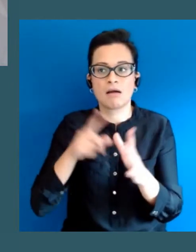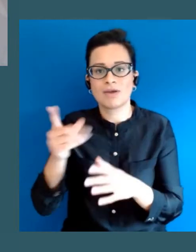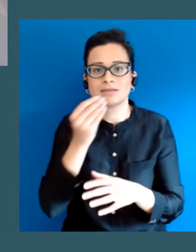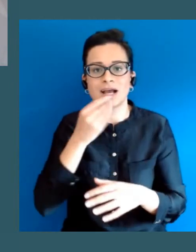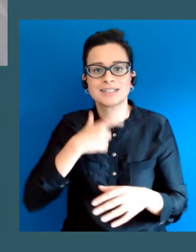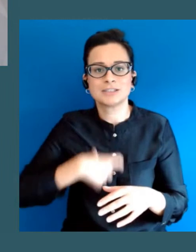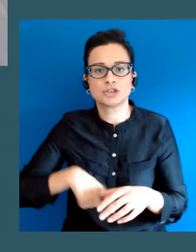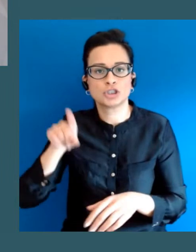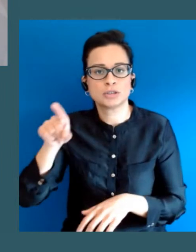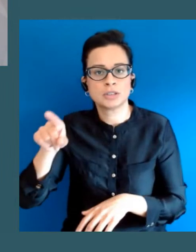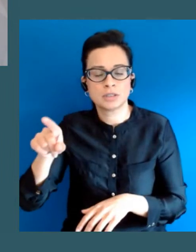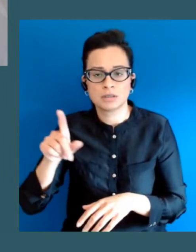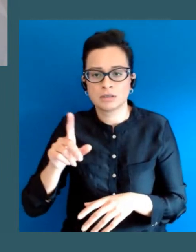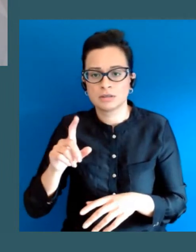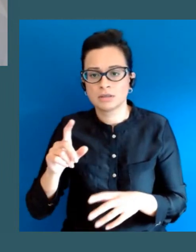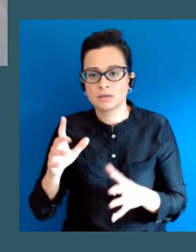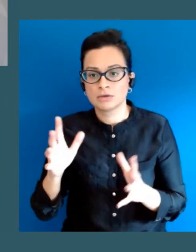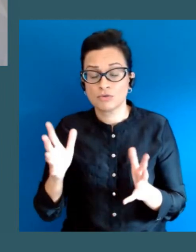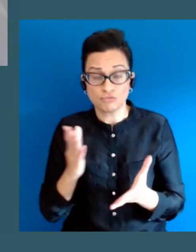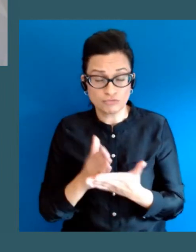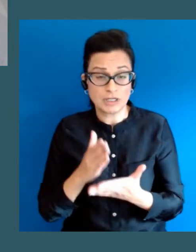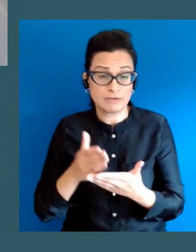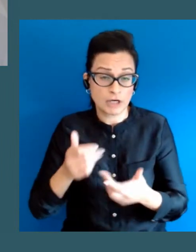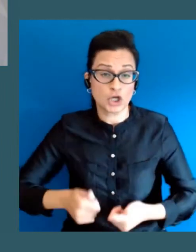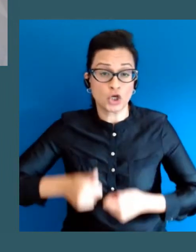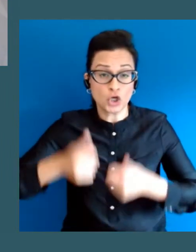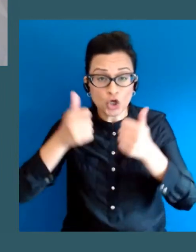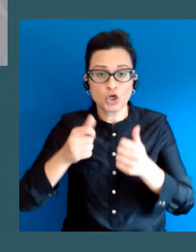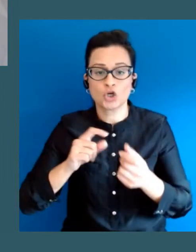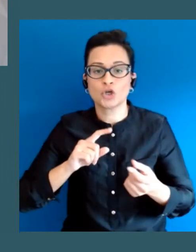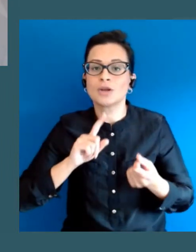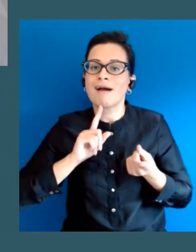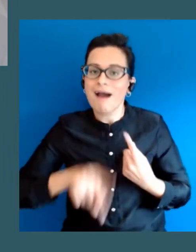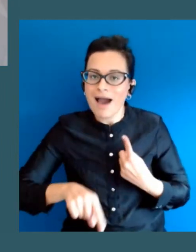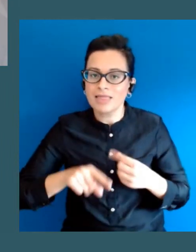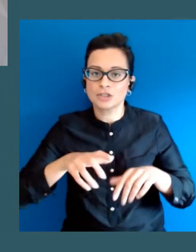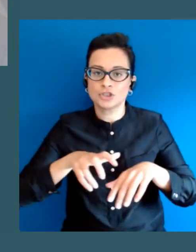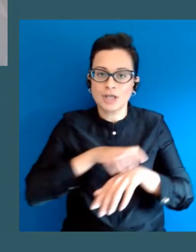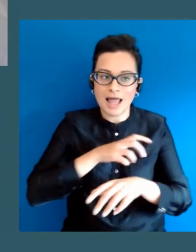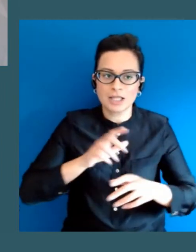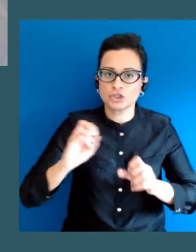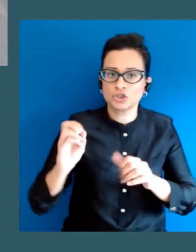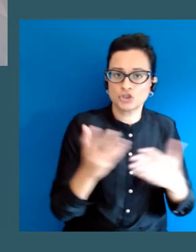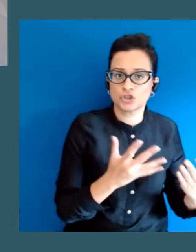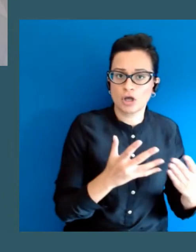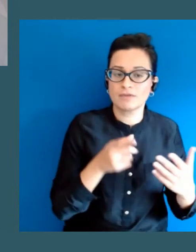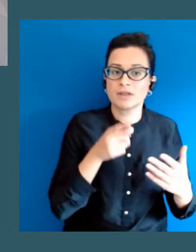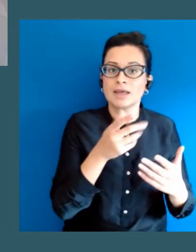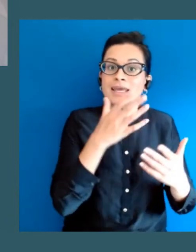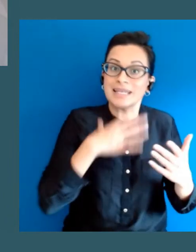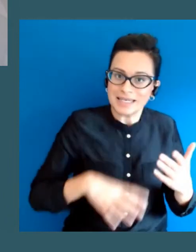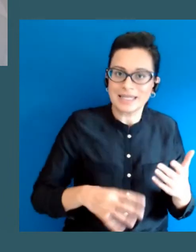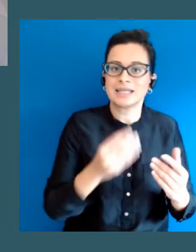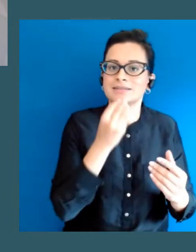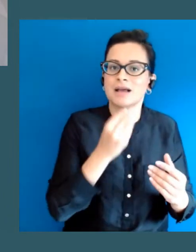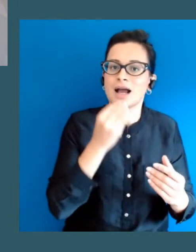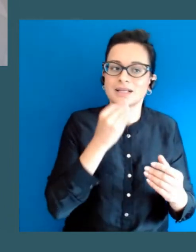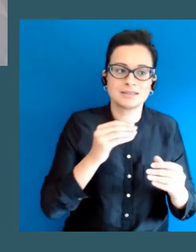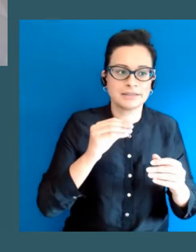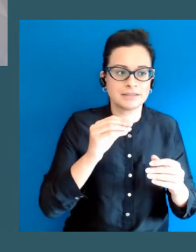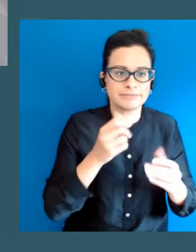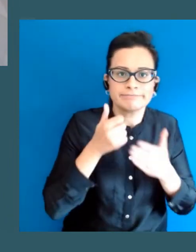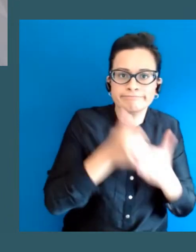a really good allergy service to not so good allergy service is having dietetic input. So really, I can't emphasize